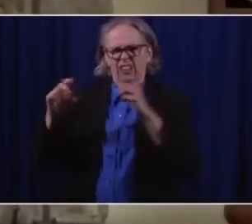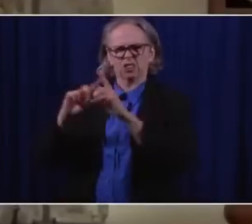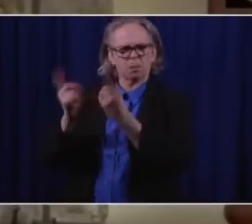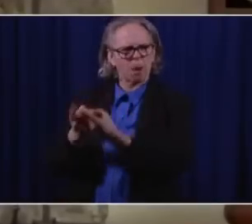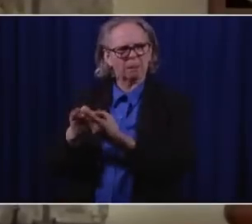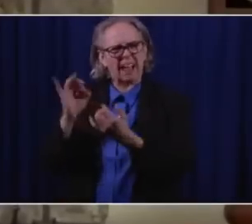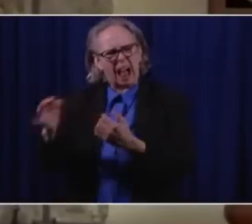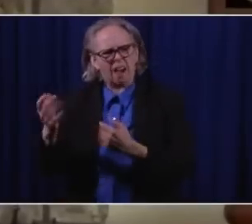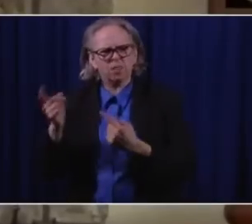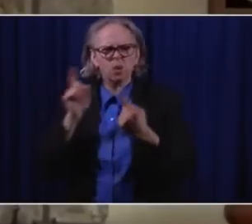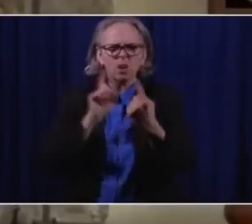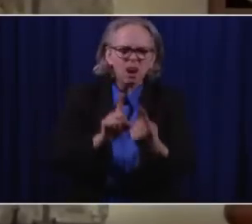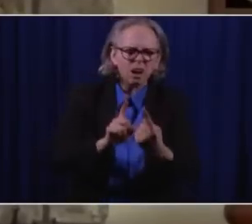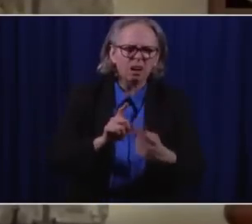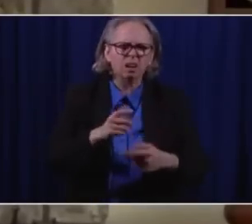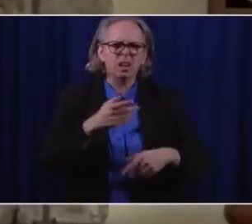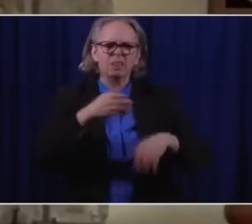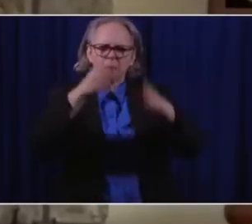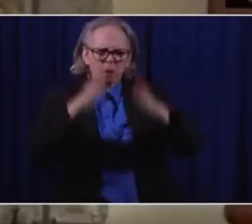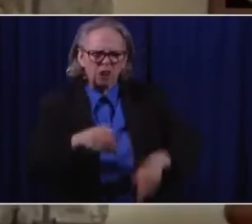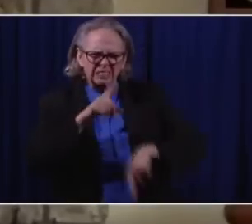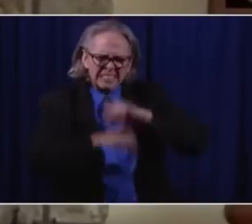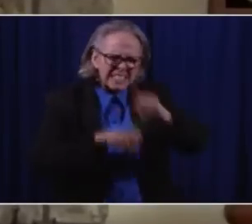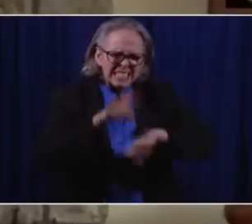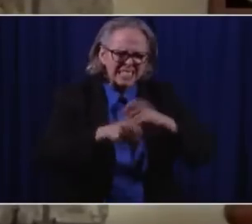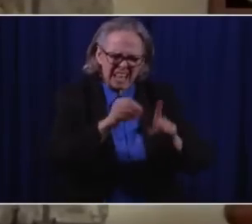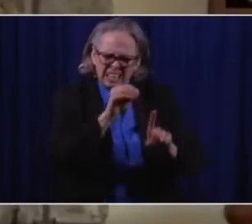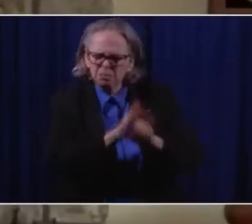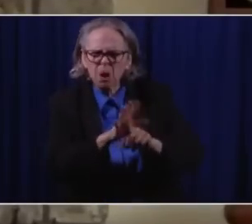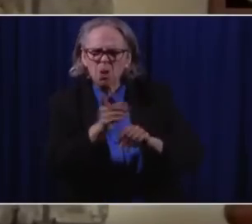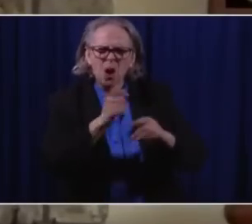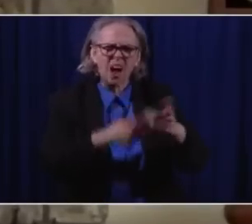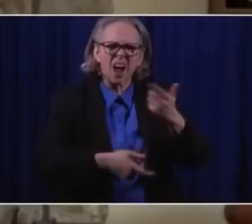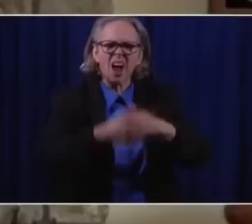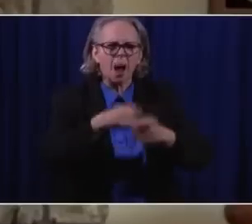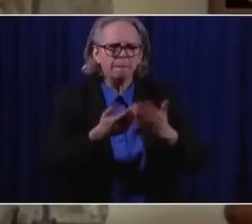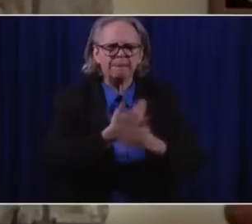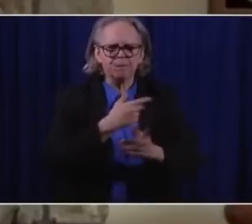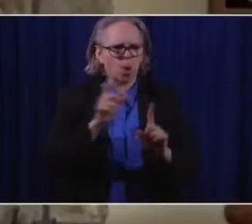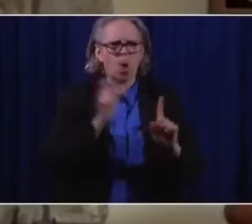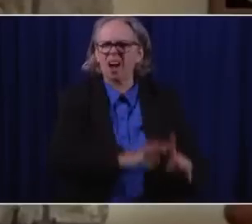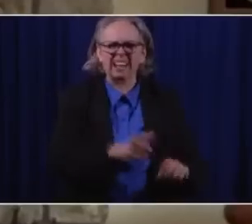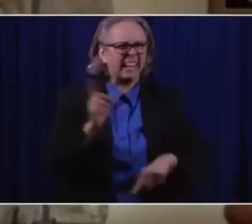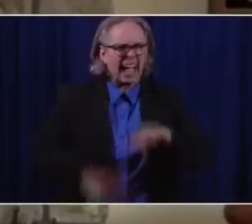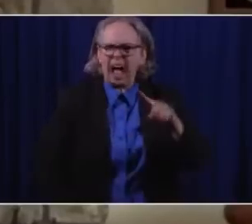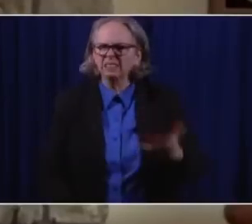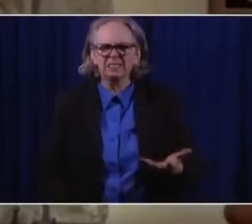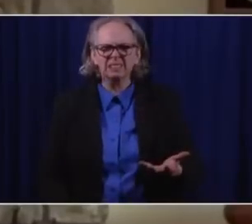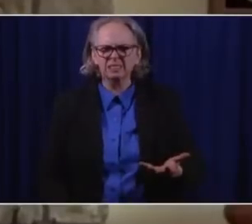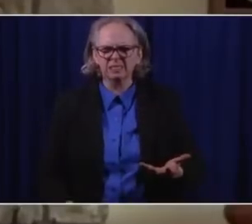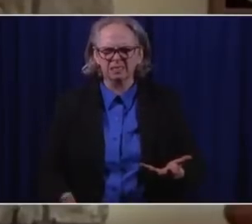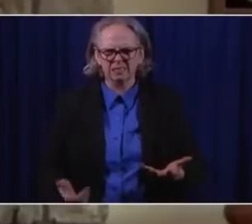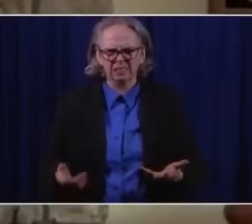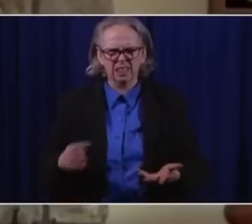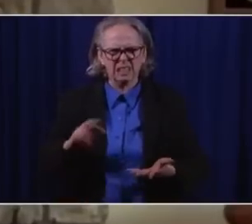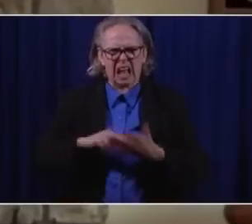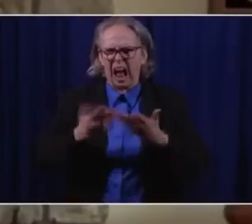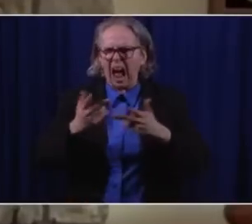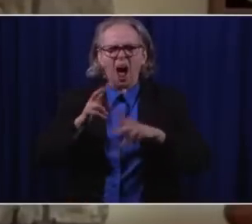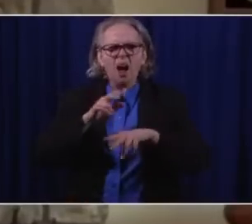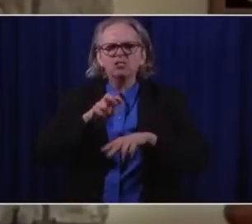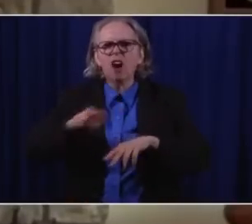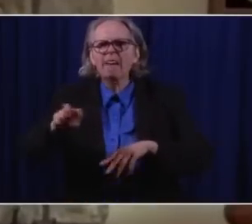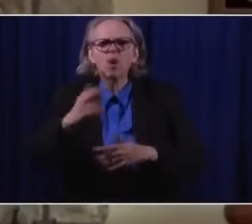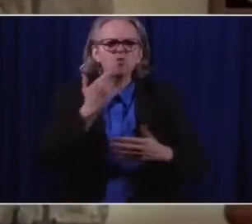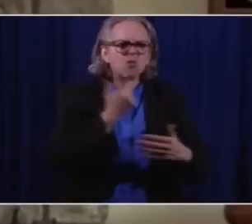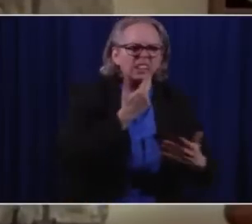This would be devastating. These people would be free to shop in our stores. They would be free to eat in our restaurants.